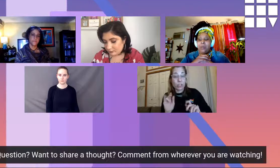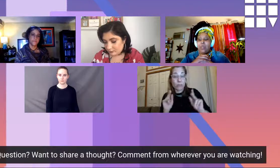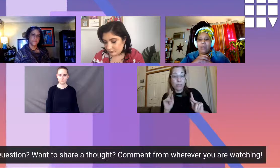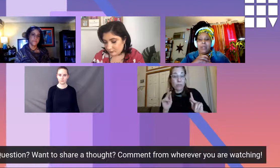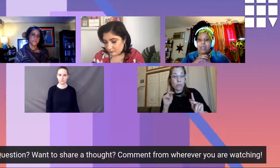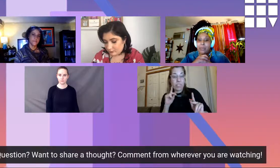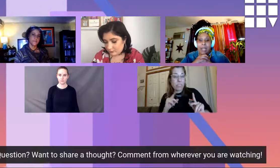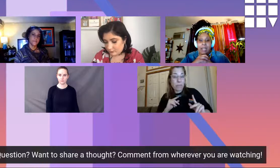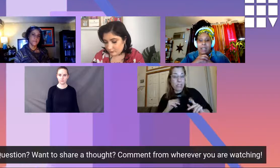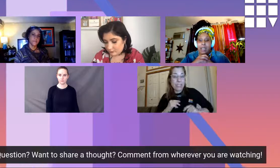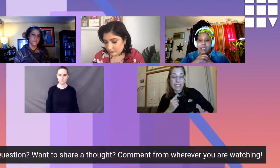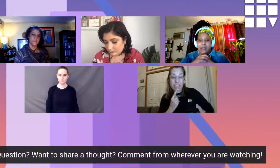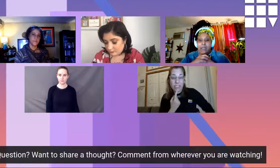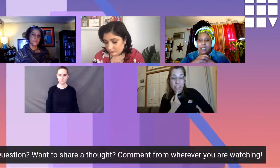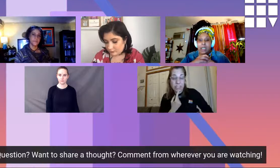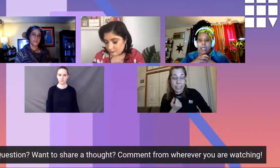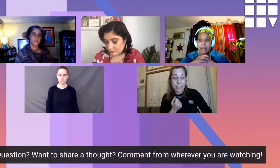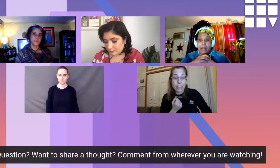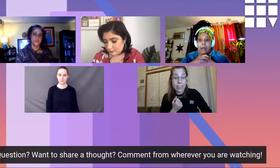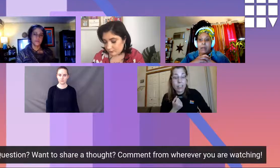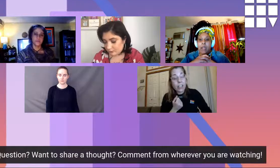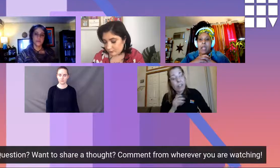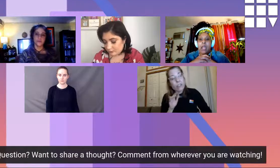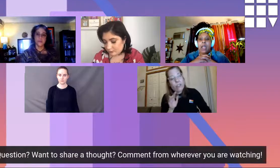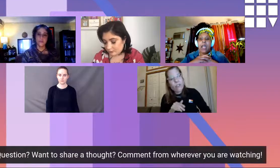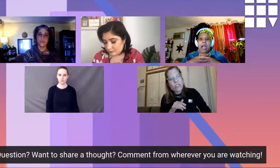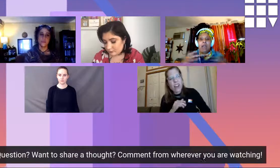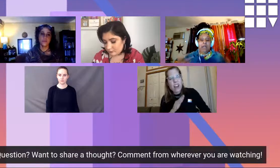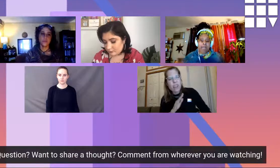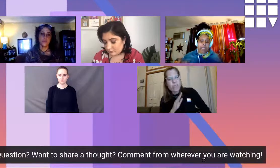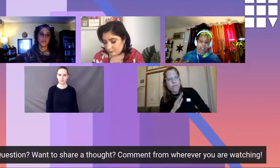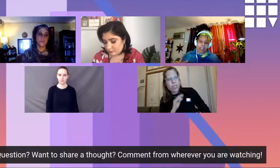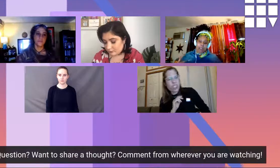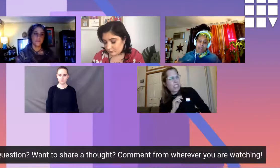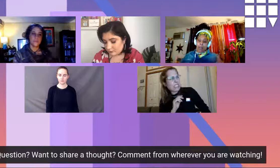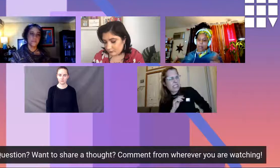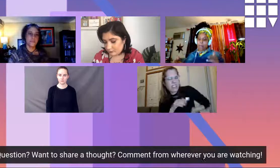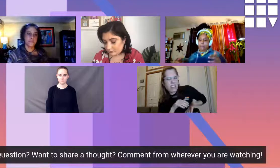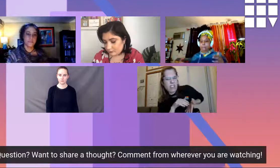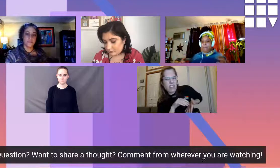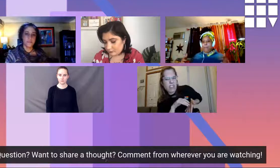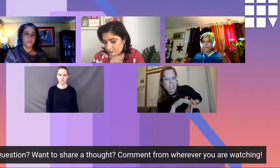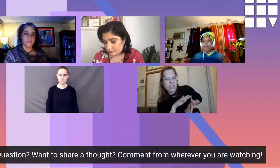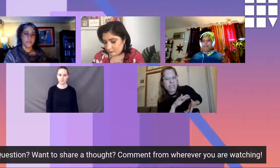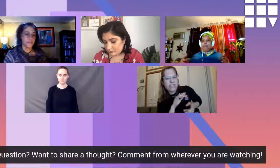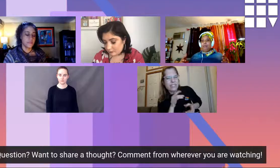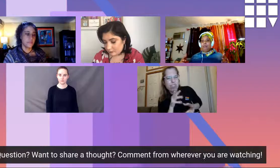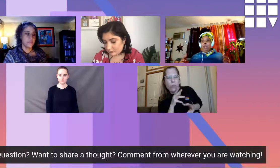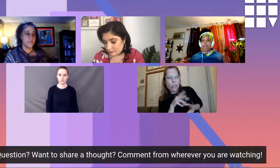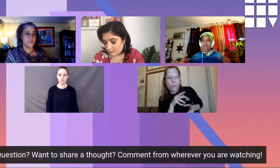Yeah, so the pushback is really about not creating